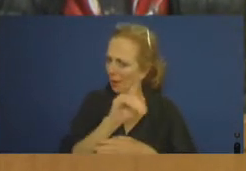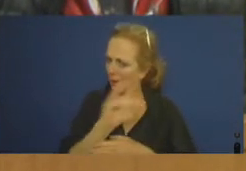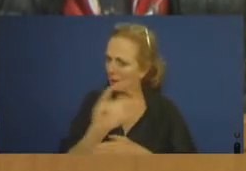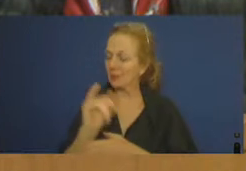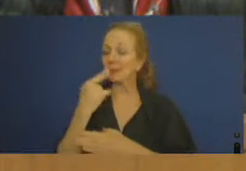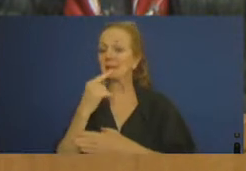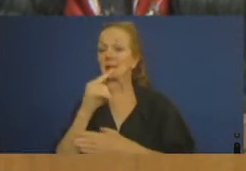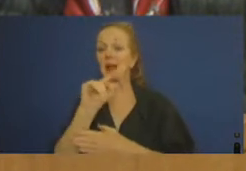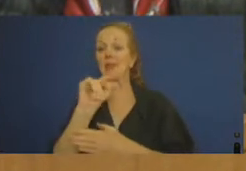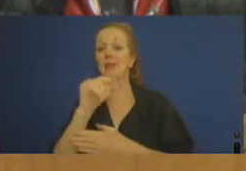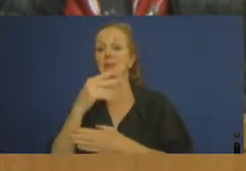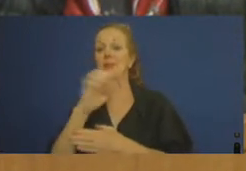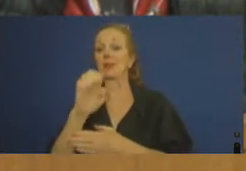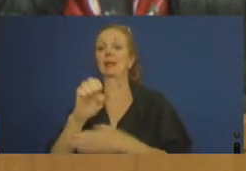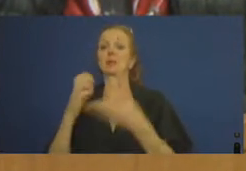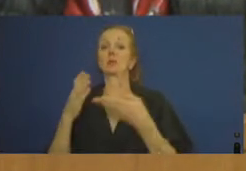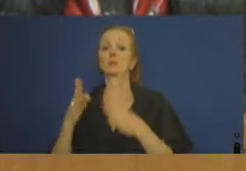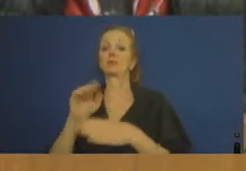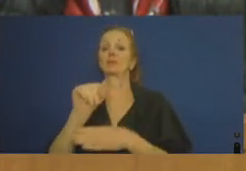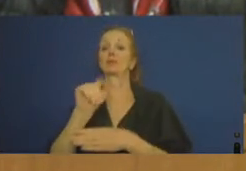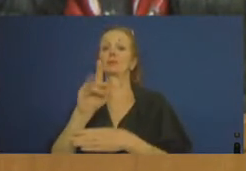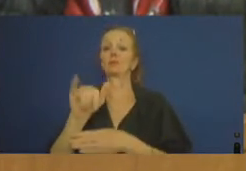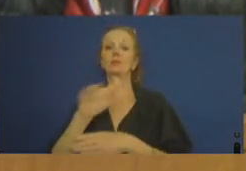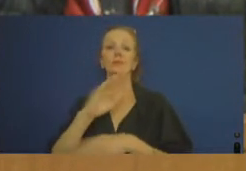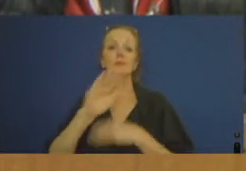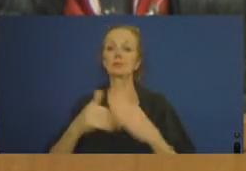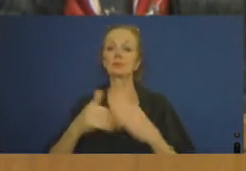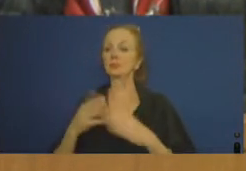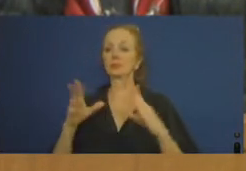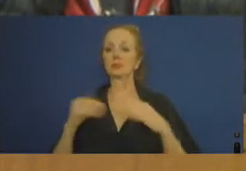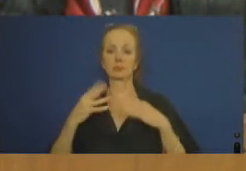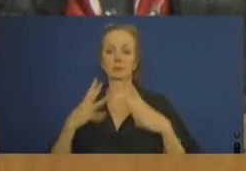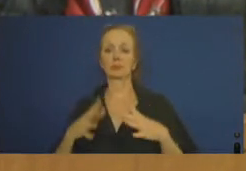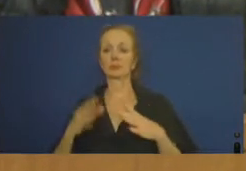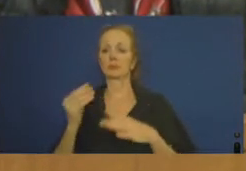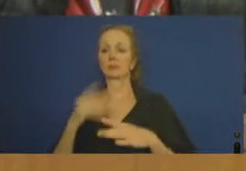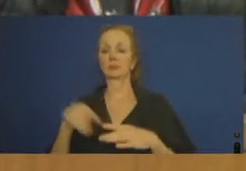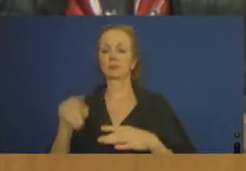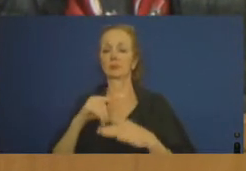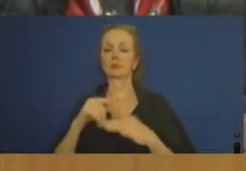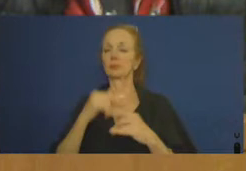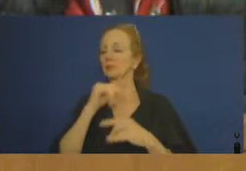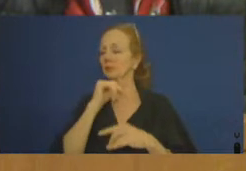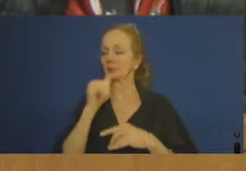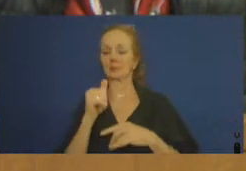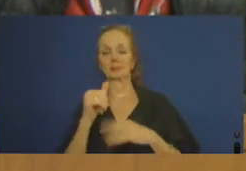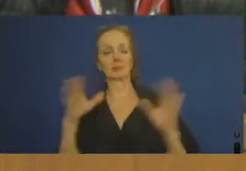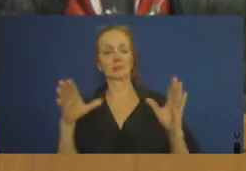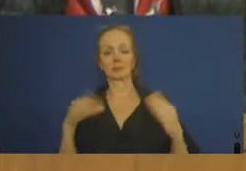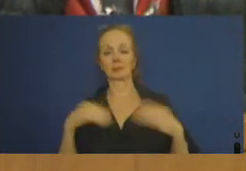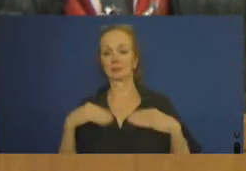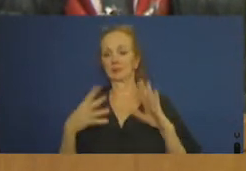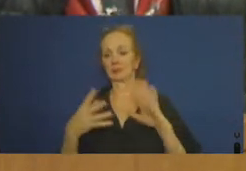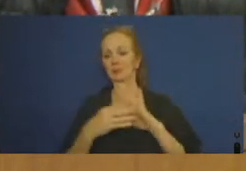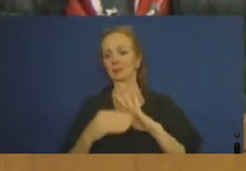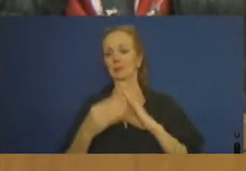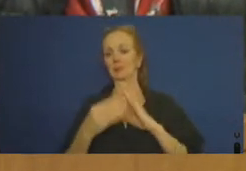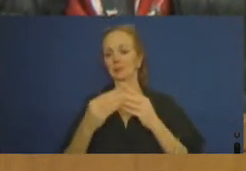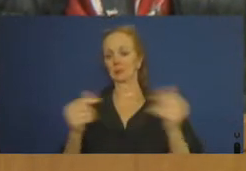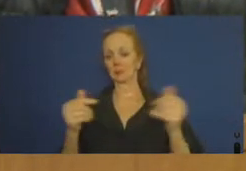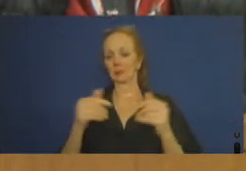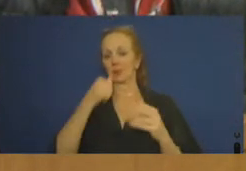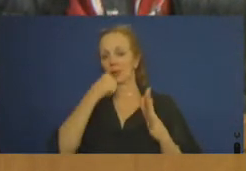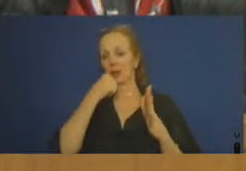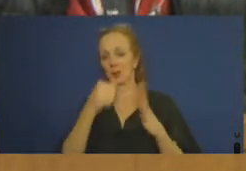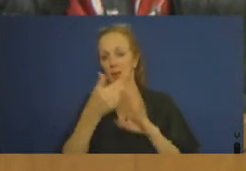or alley. All of the owners of property adjoining the alley did not receive a copy of the resolution by mail prior to